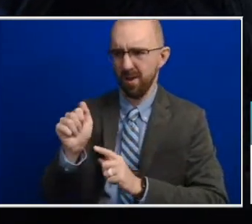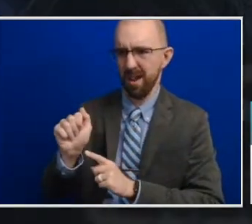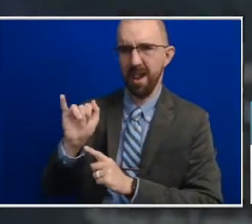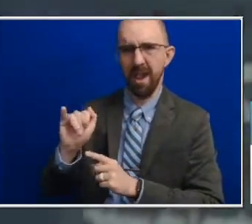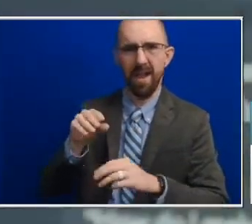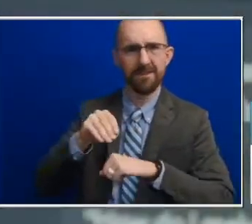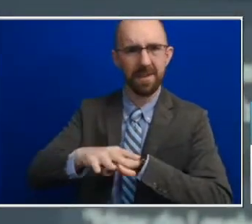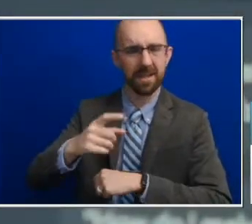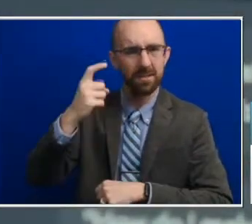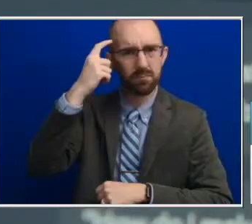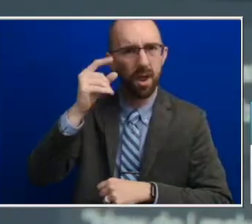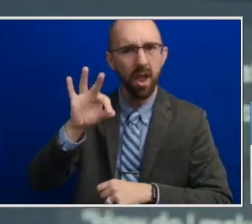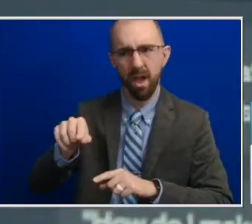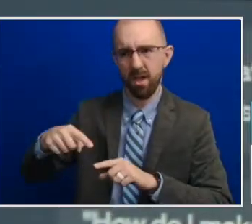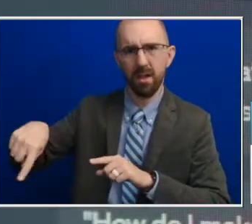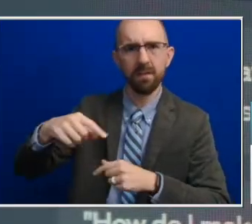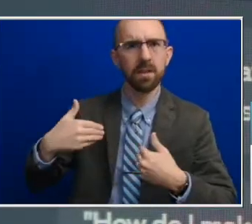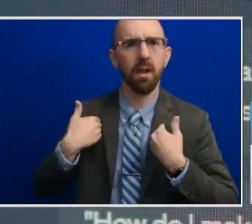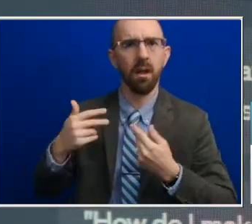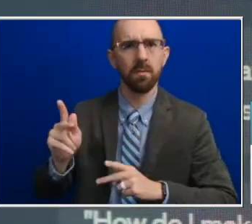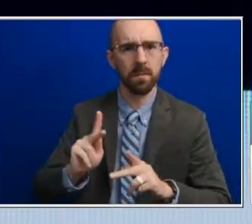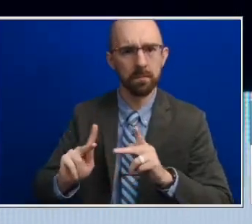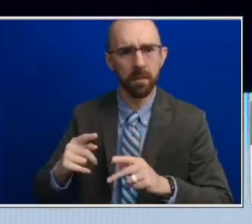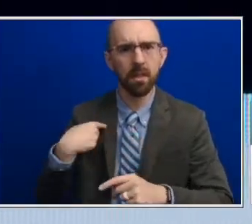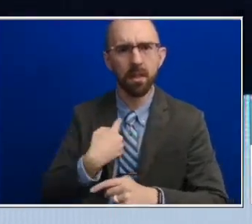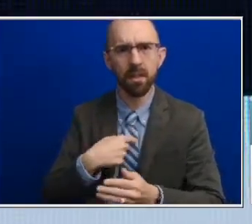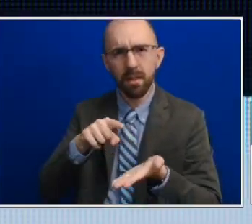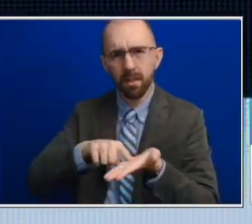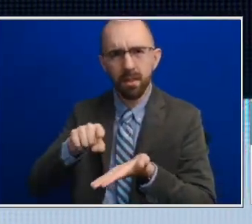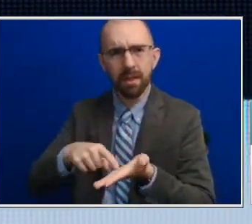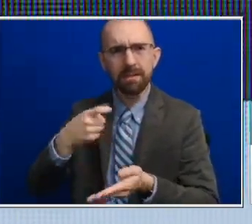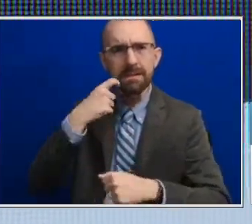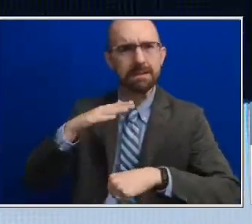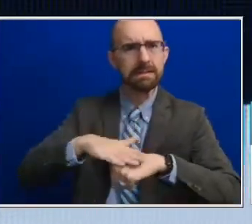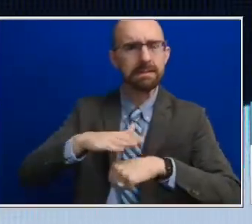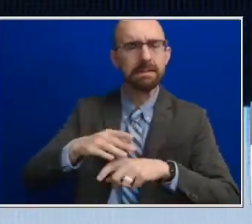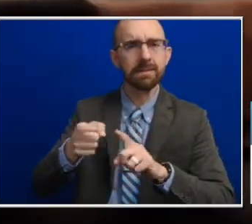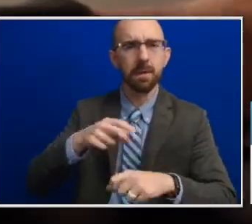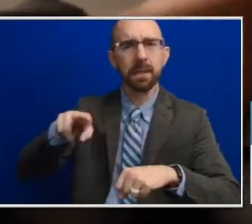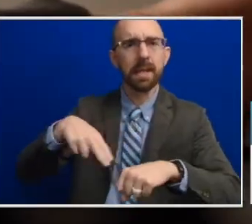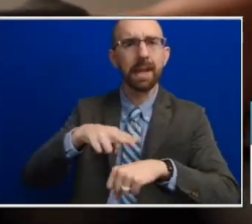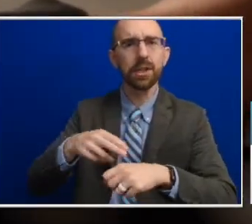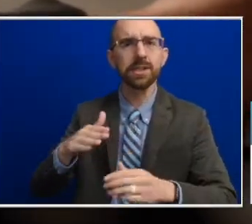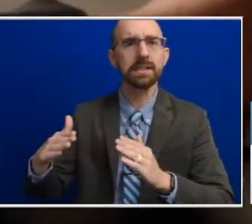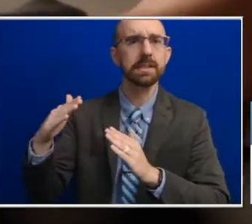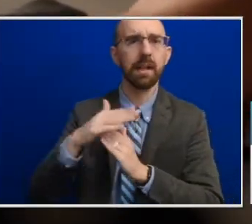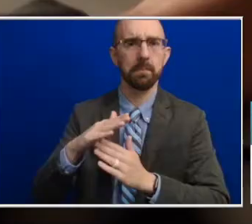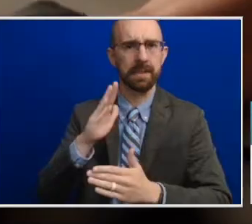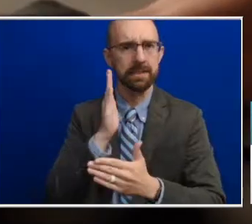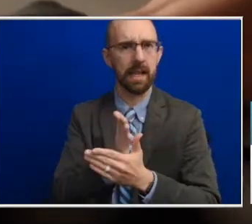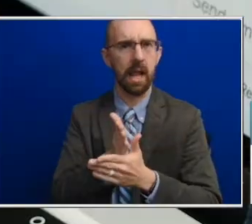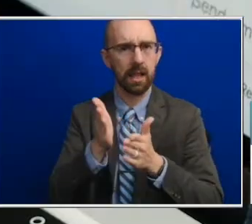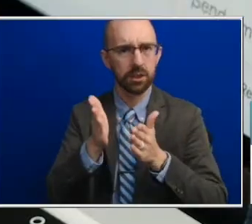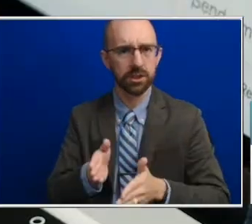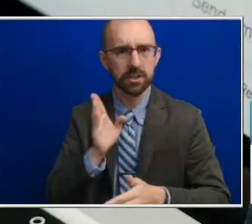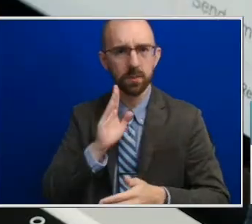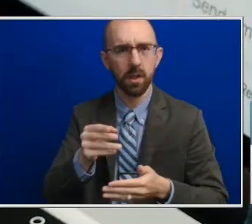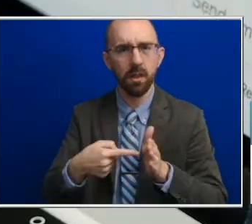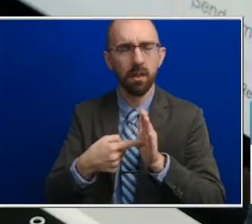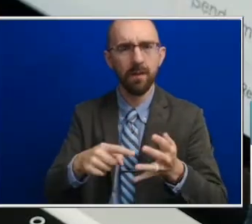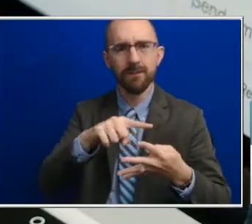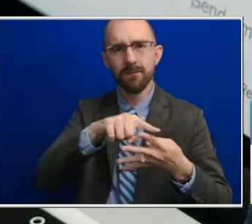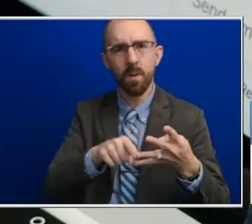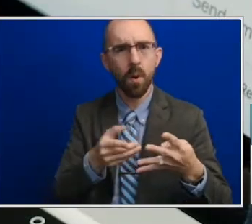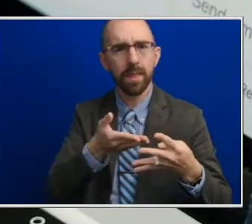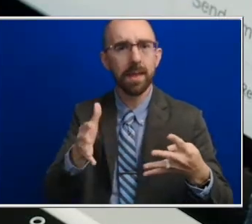young people? We explore a recent warning from the nation's top psychologists, and we'll show you the 4 things parents can do